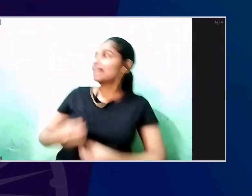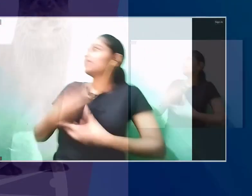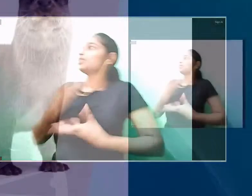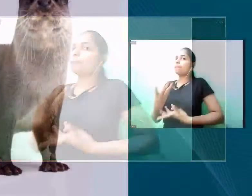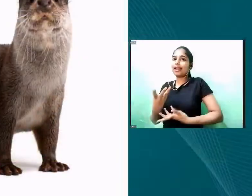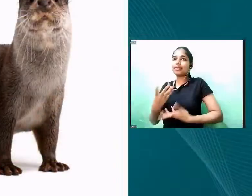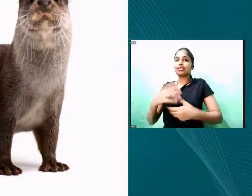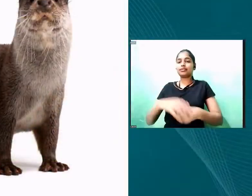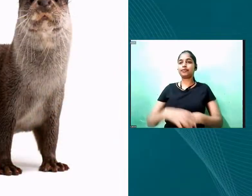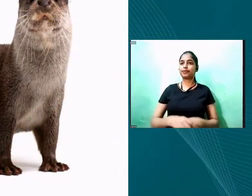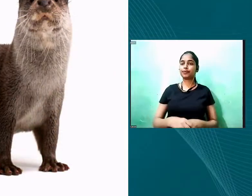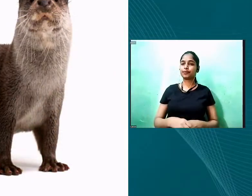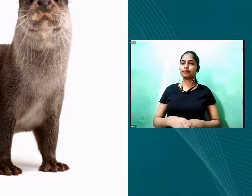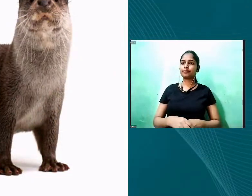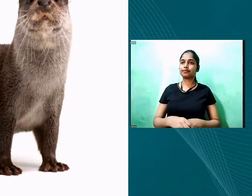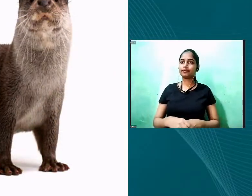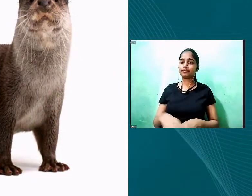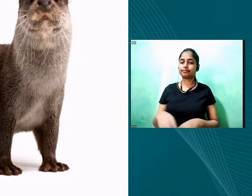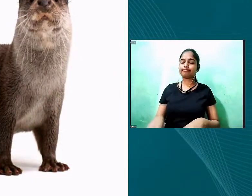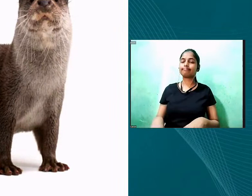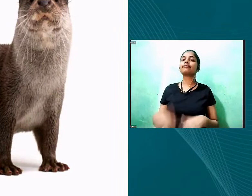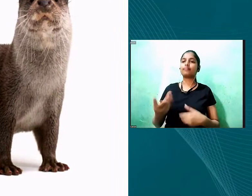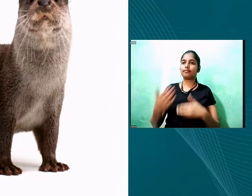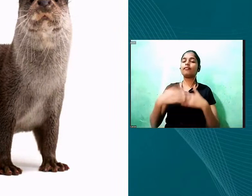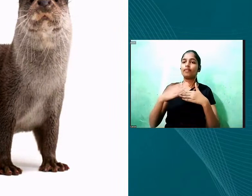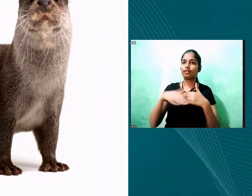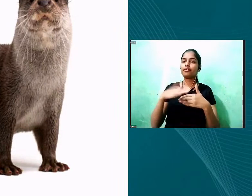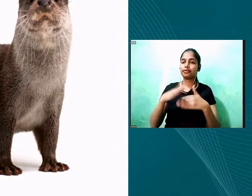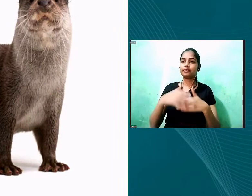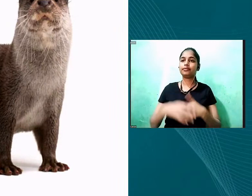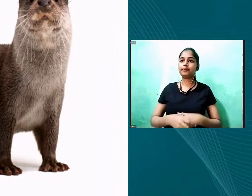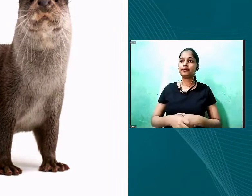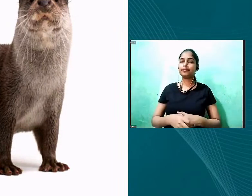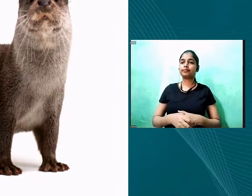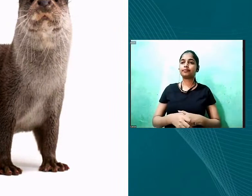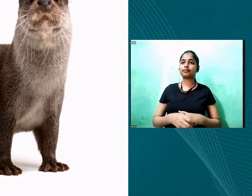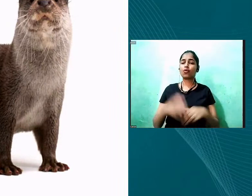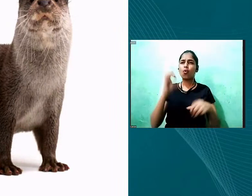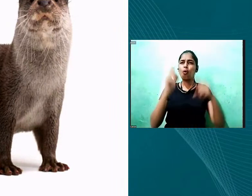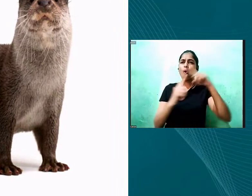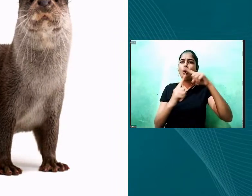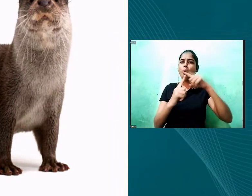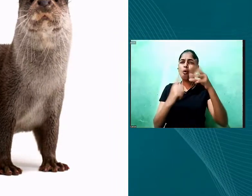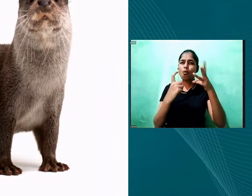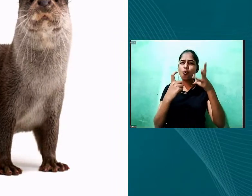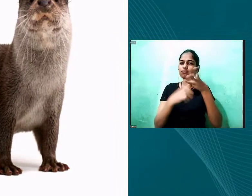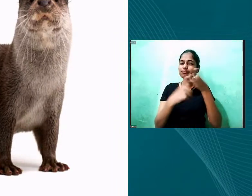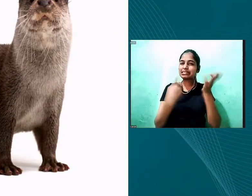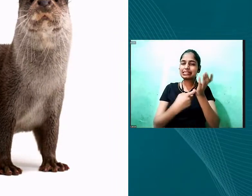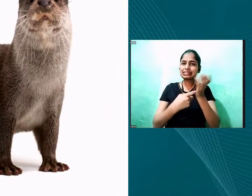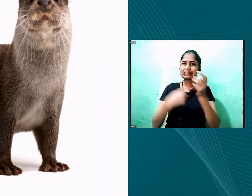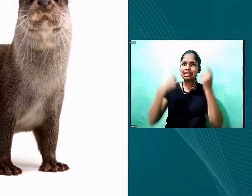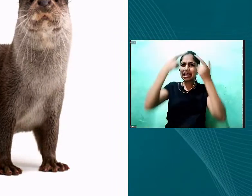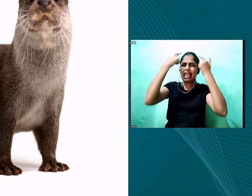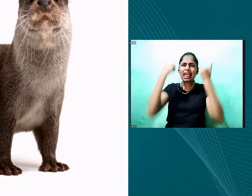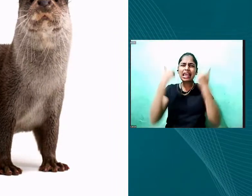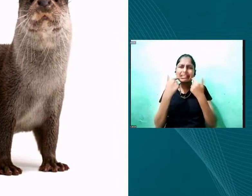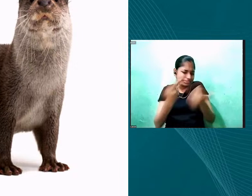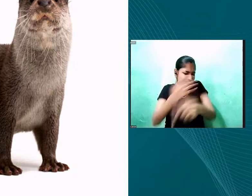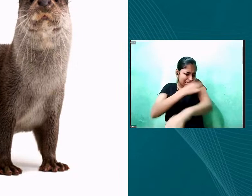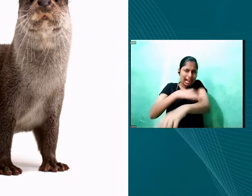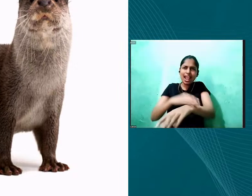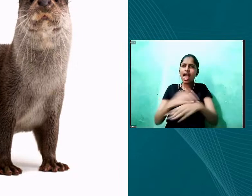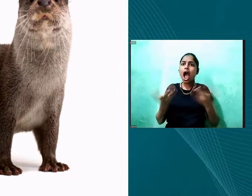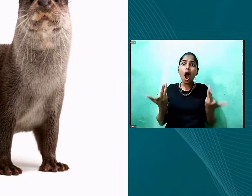So moving ahead, knowing about what otter looks like, you can see in the picture on the screen that